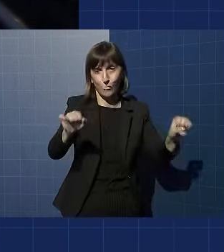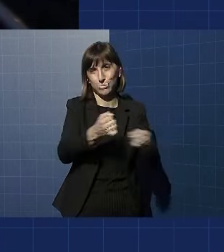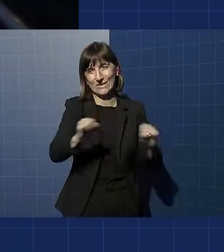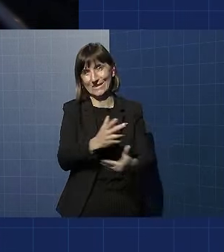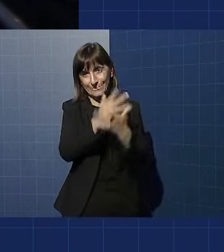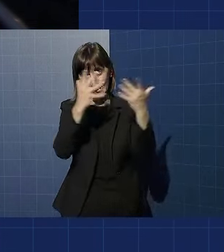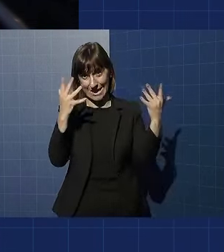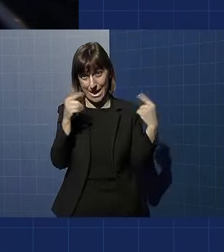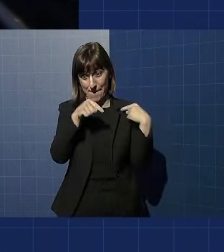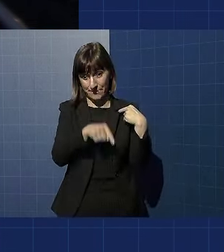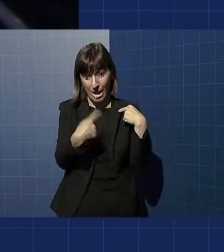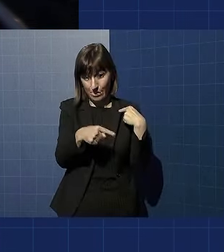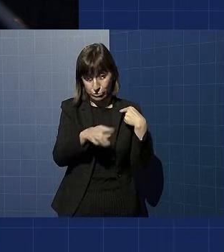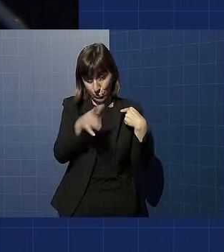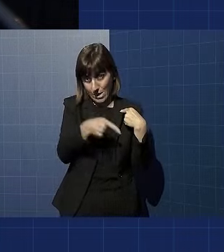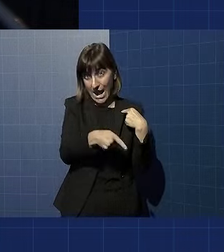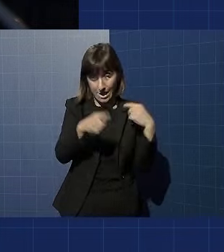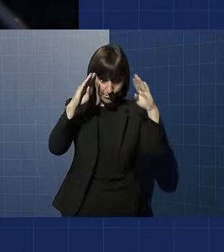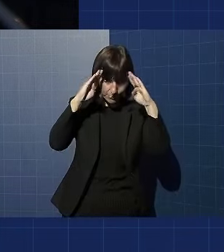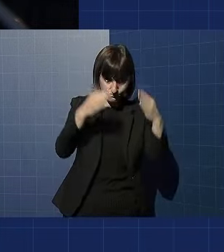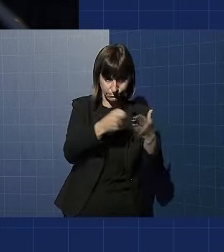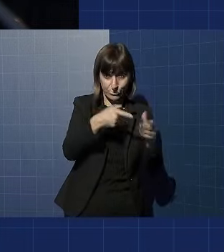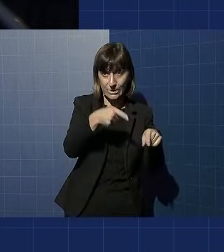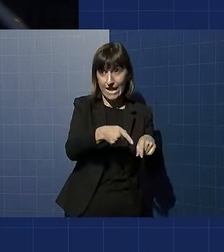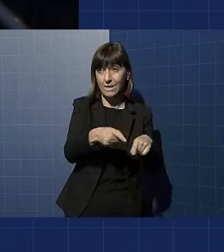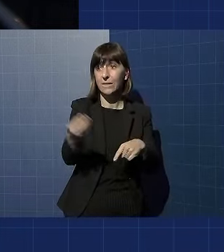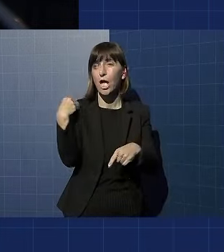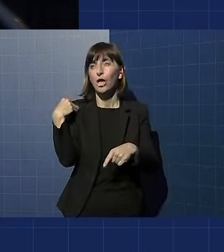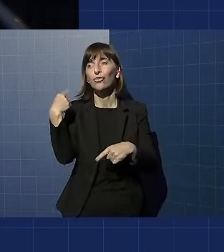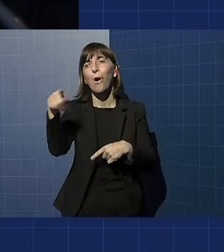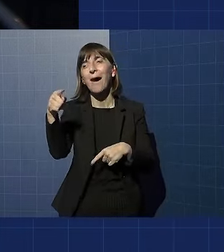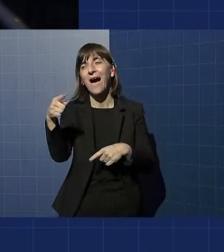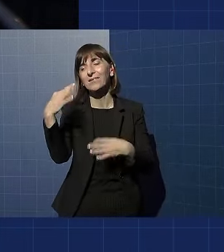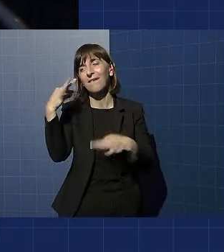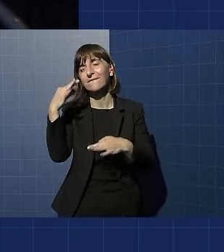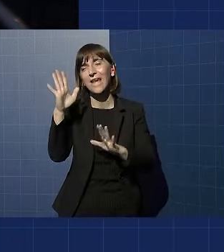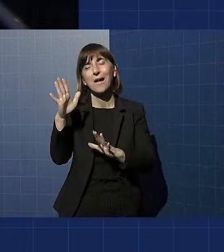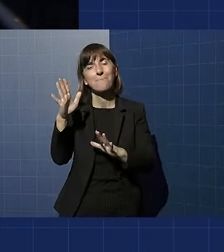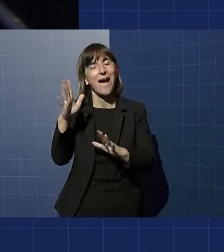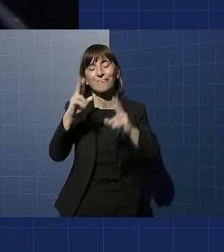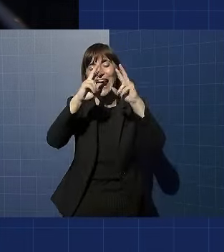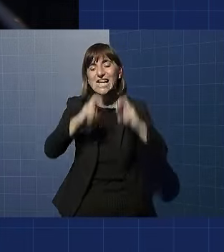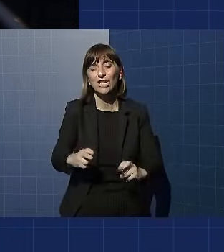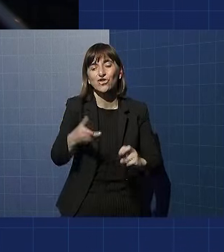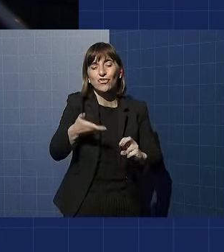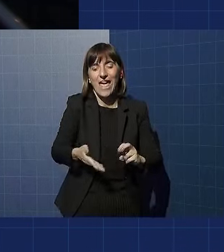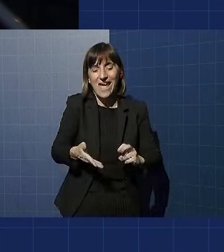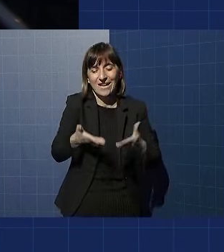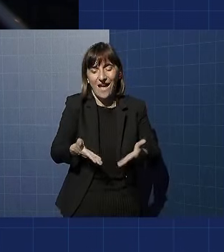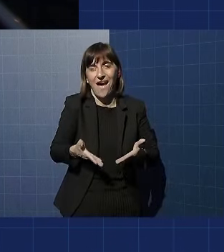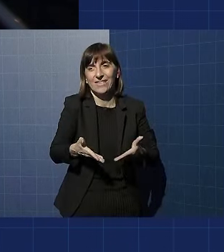we are not there yet. So the research we are doing is really early stage So maybe in 10 years'